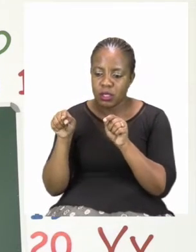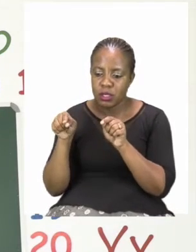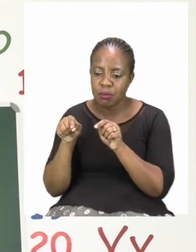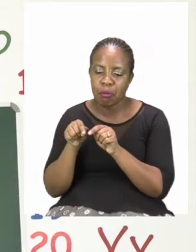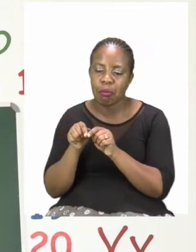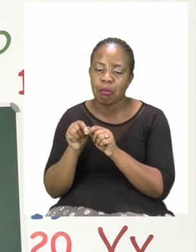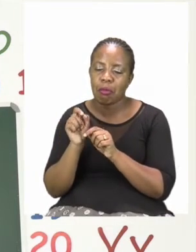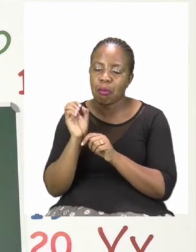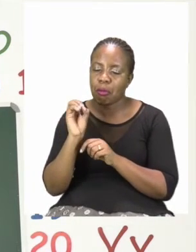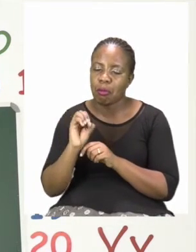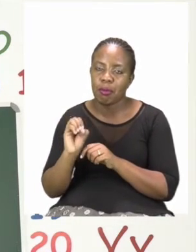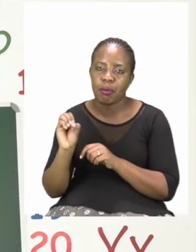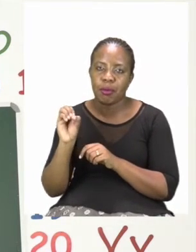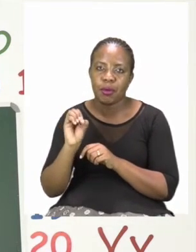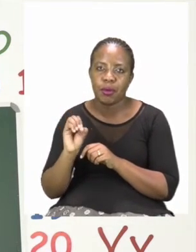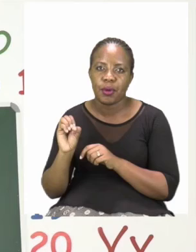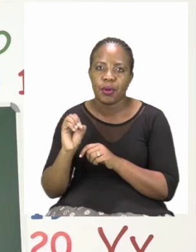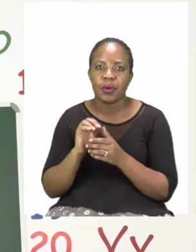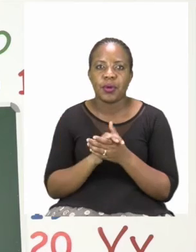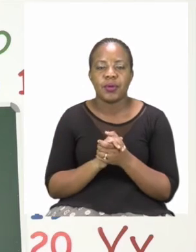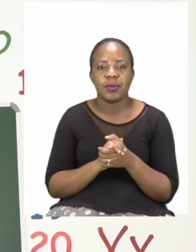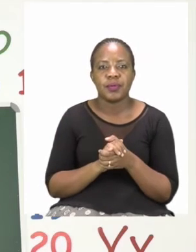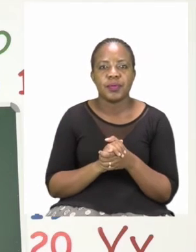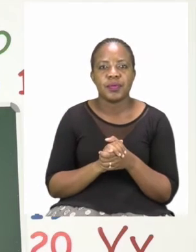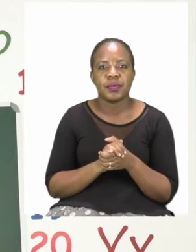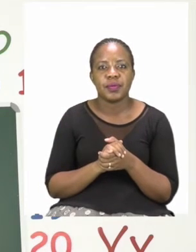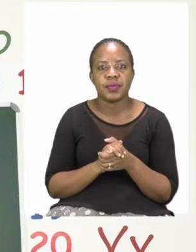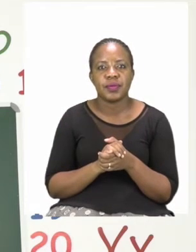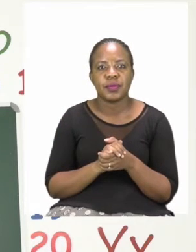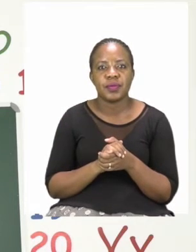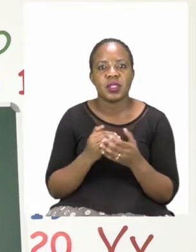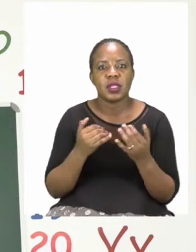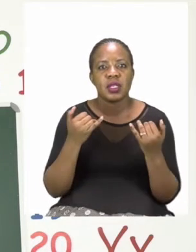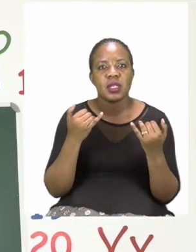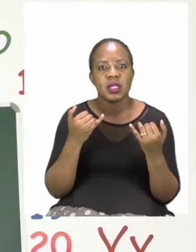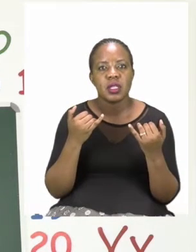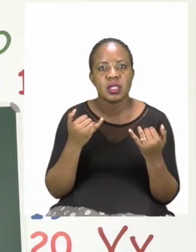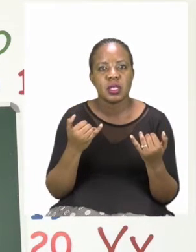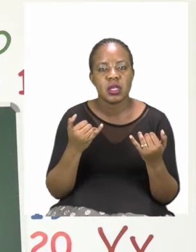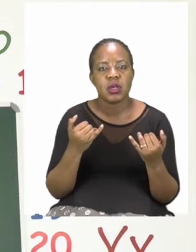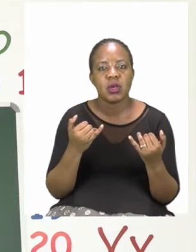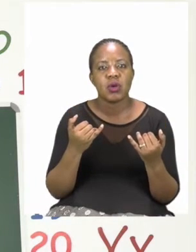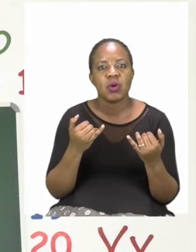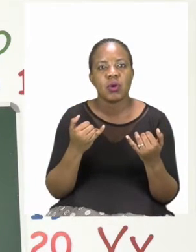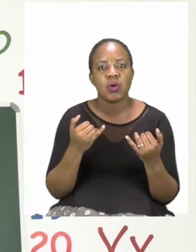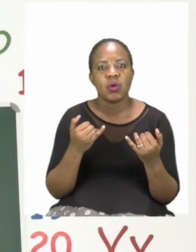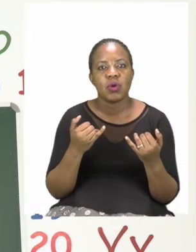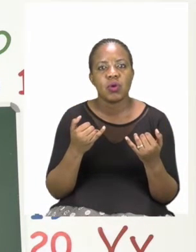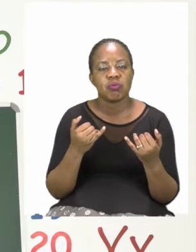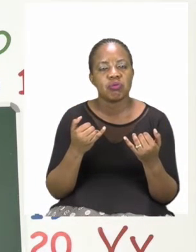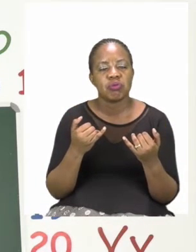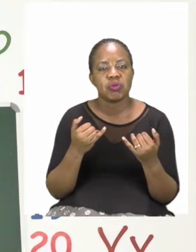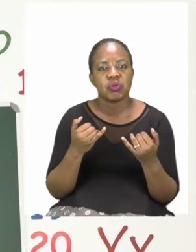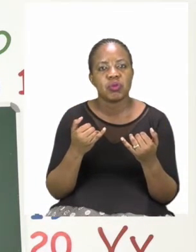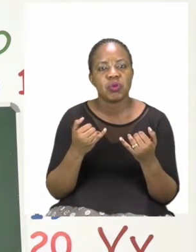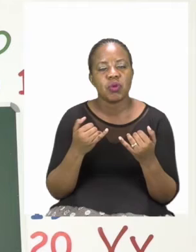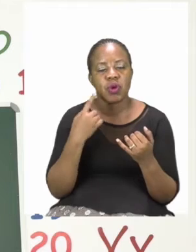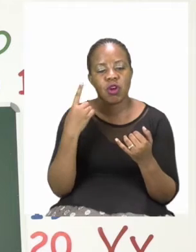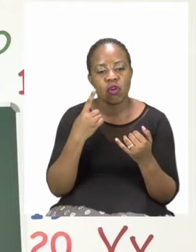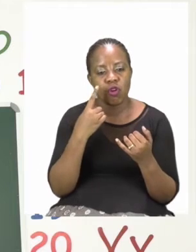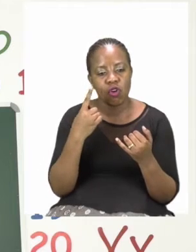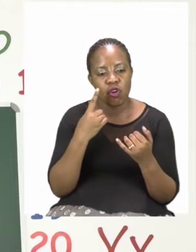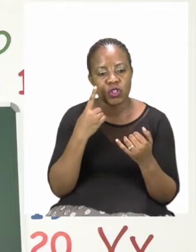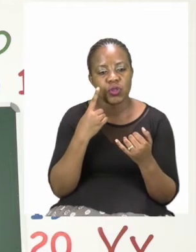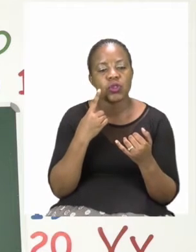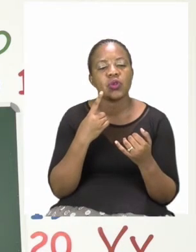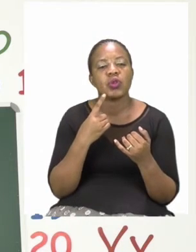the numbers, not the zeros, but the numbers. So we're going to cover our zeros, and